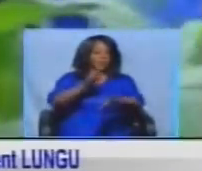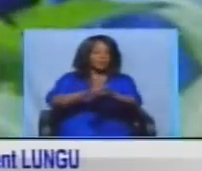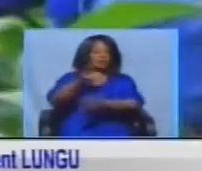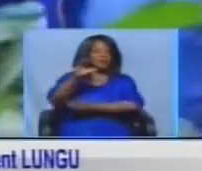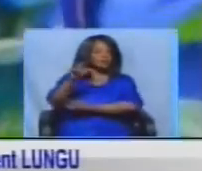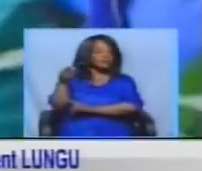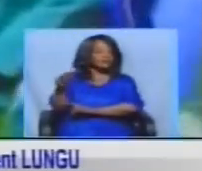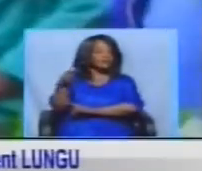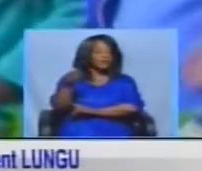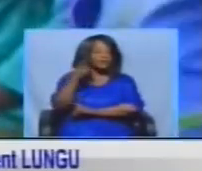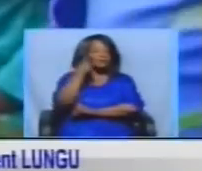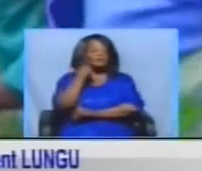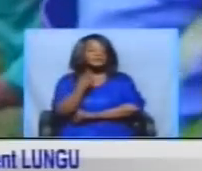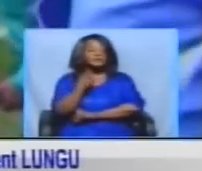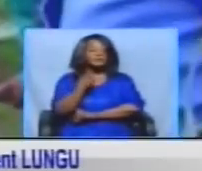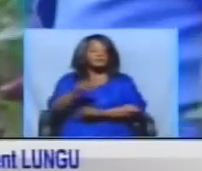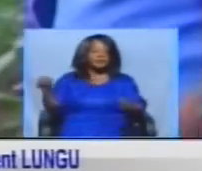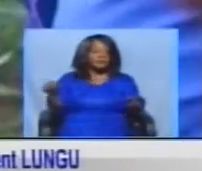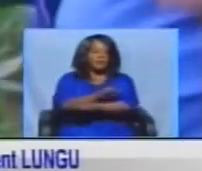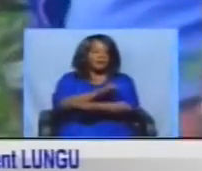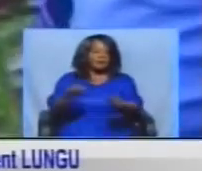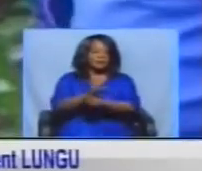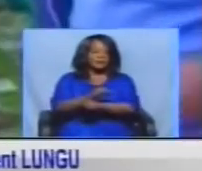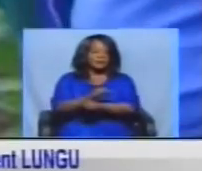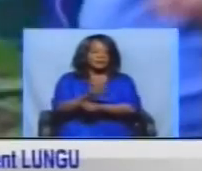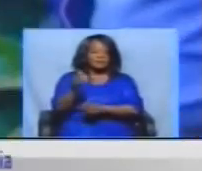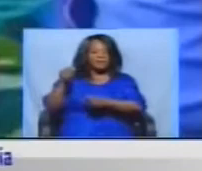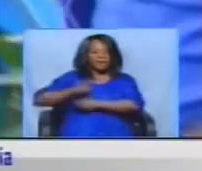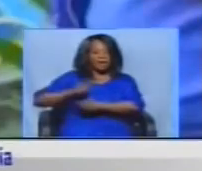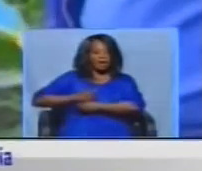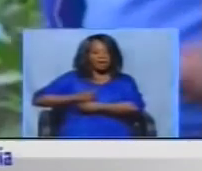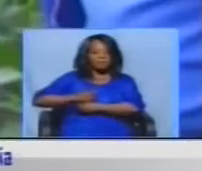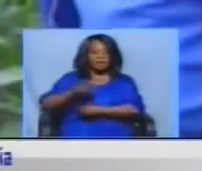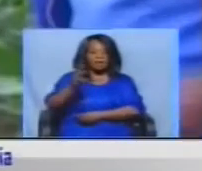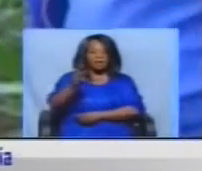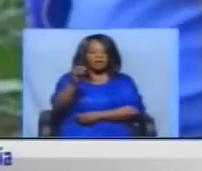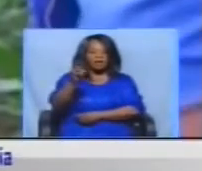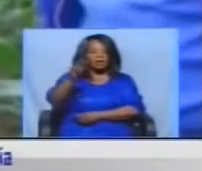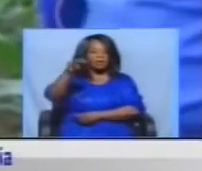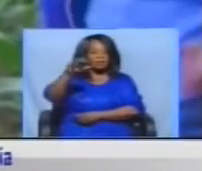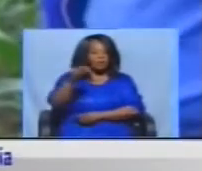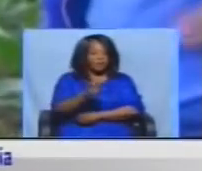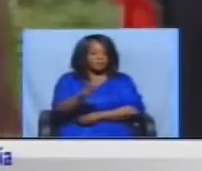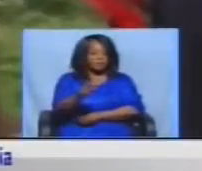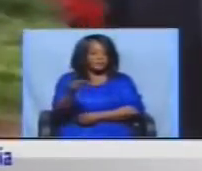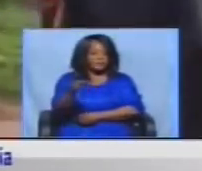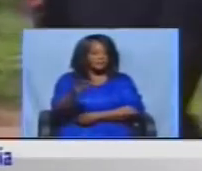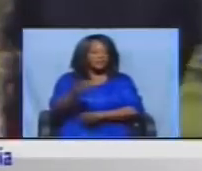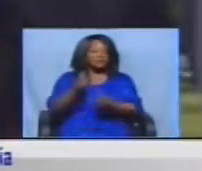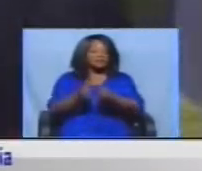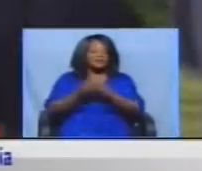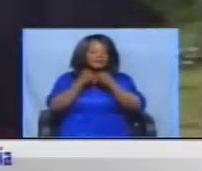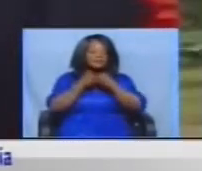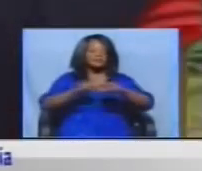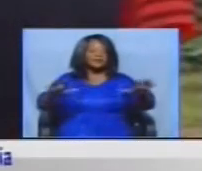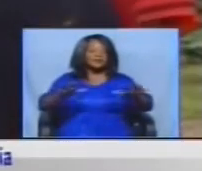province to check on the extent of damage caused by army worms and stock borers, which have invaded most parts of the country, also checked